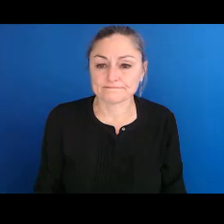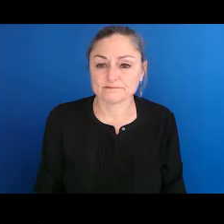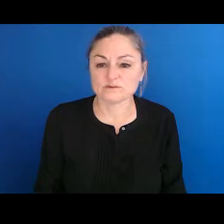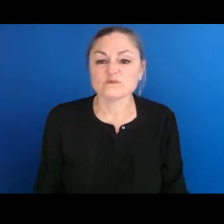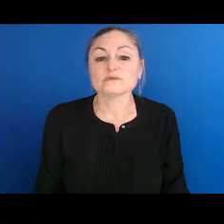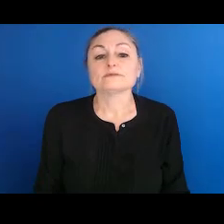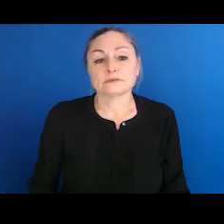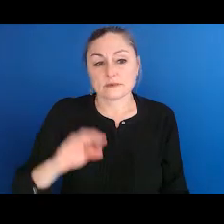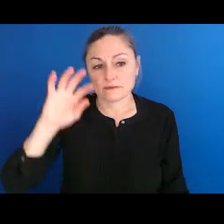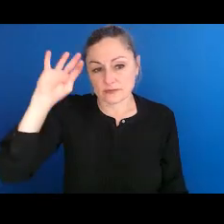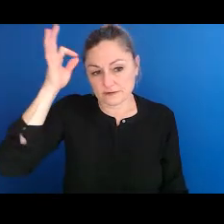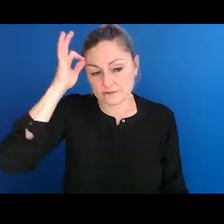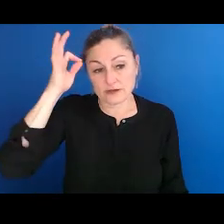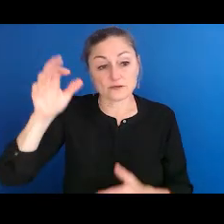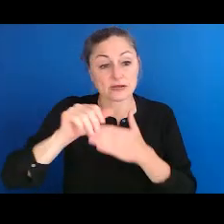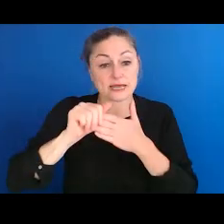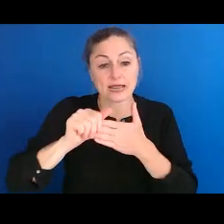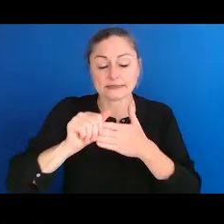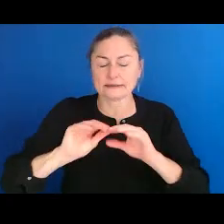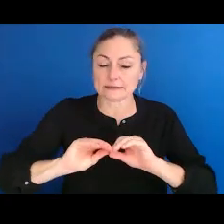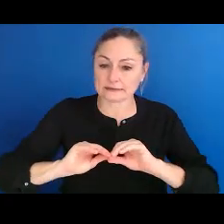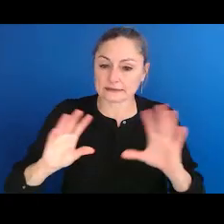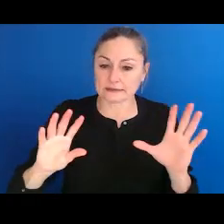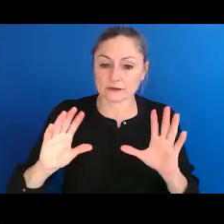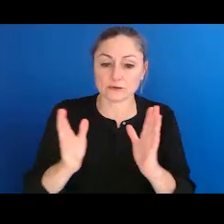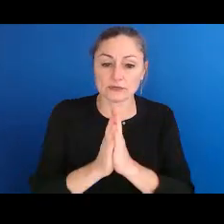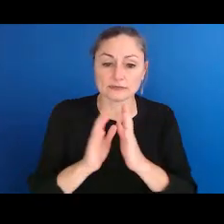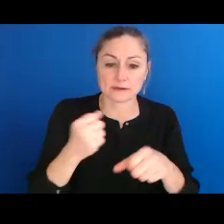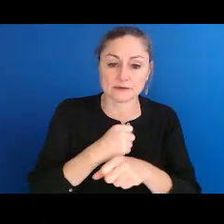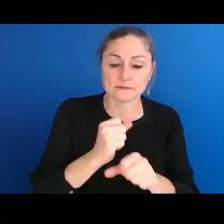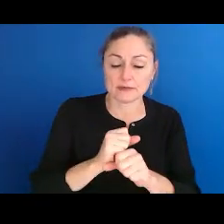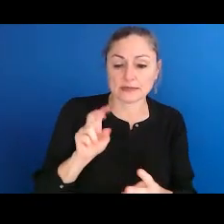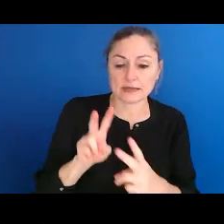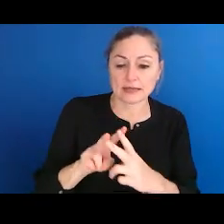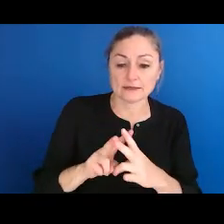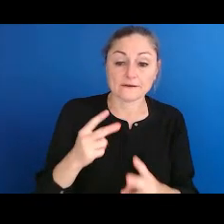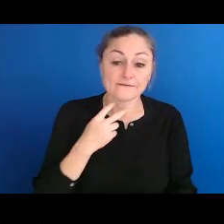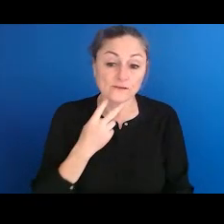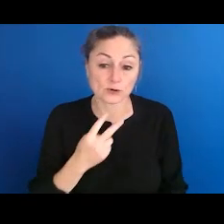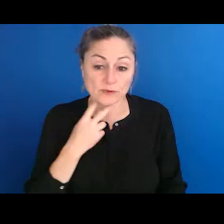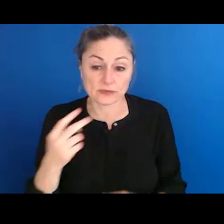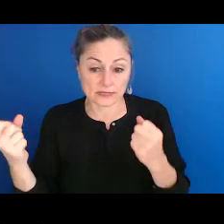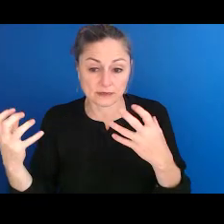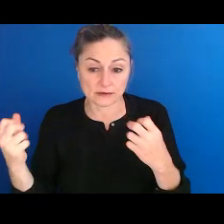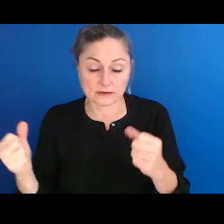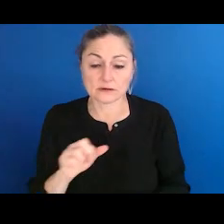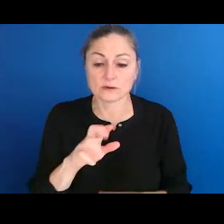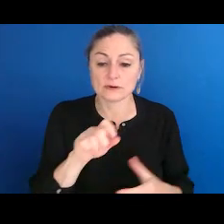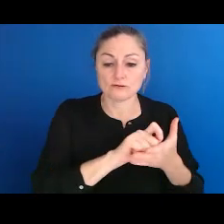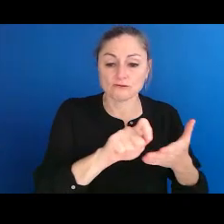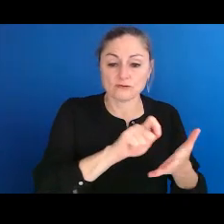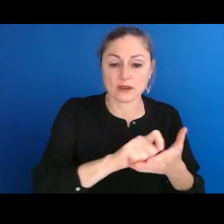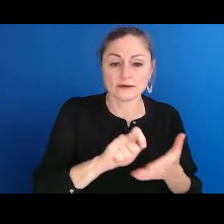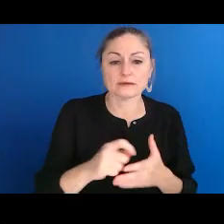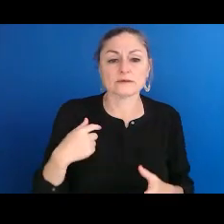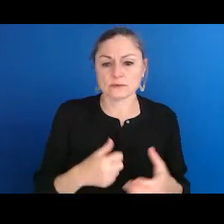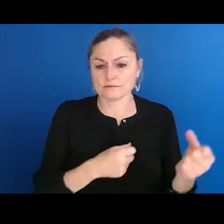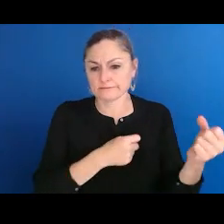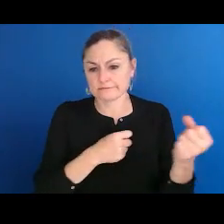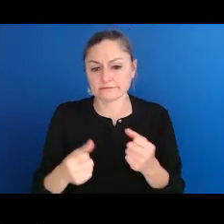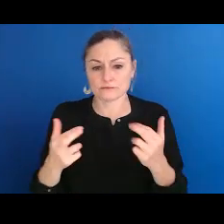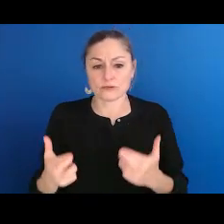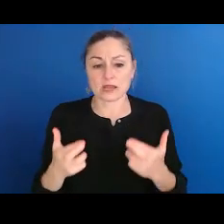And federal guidance is clear that requests can be made either in writing or verbally. We strongly recommend tenants